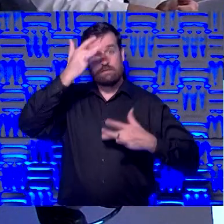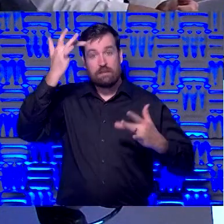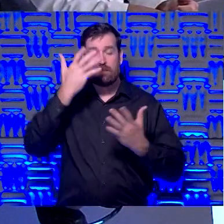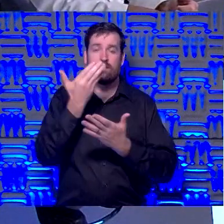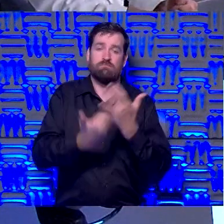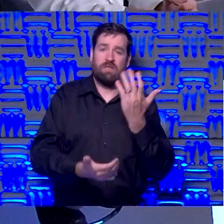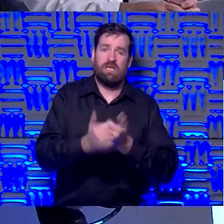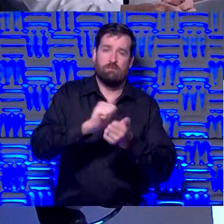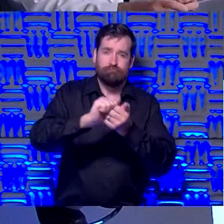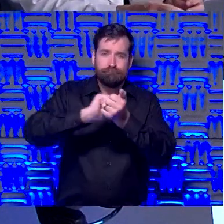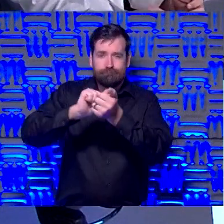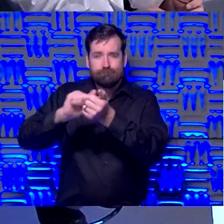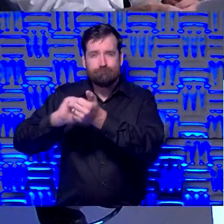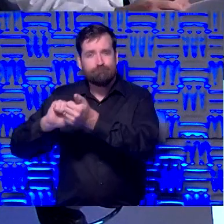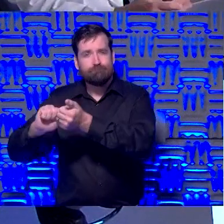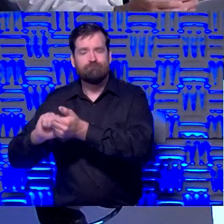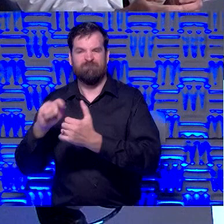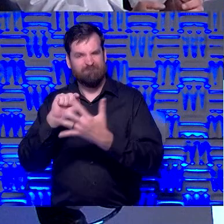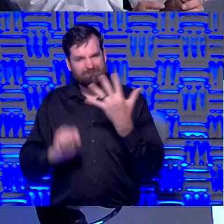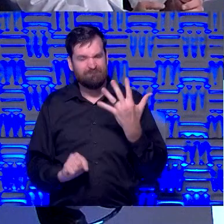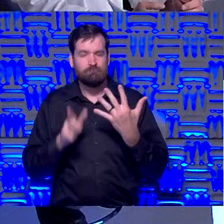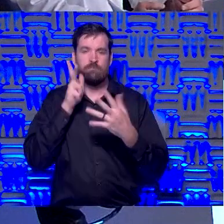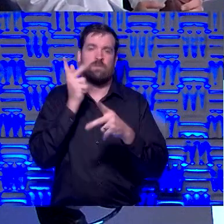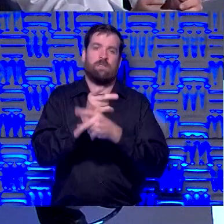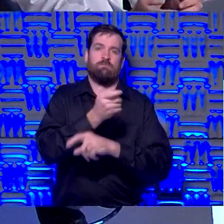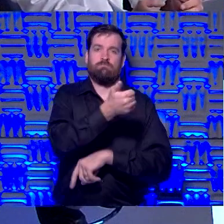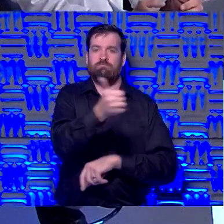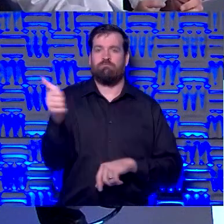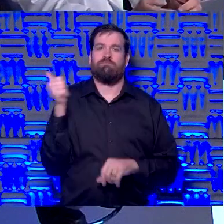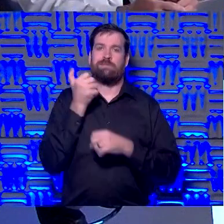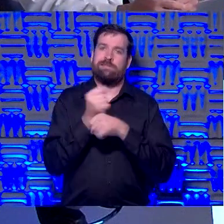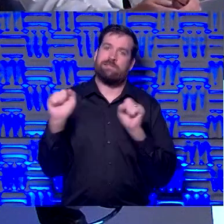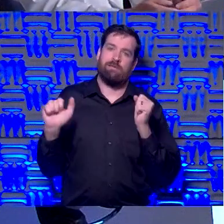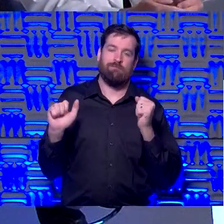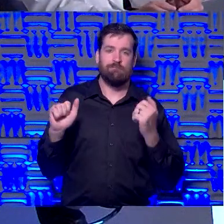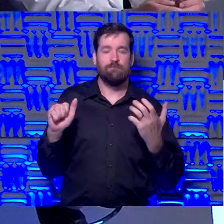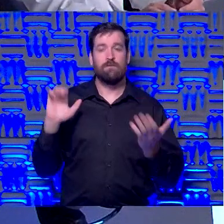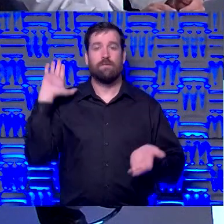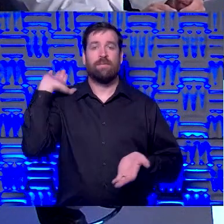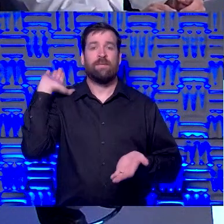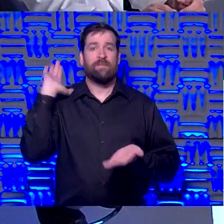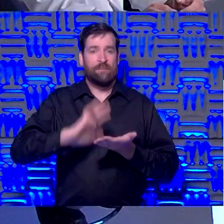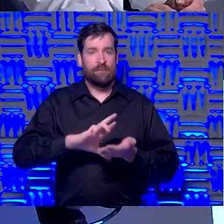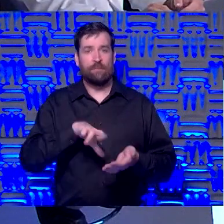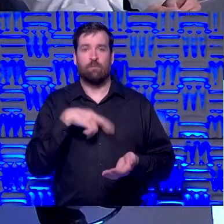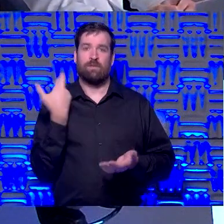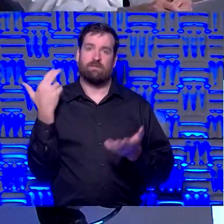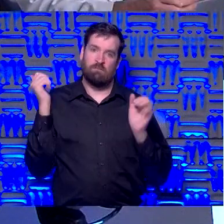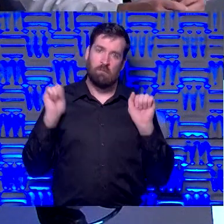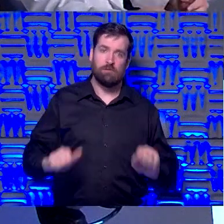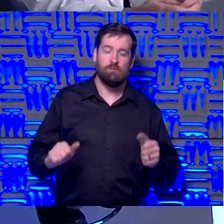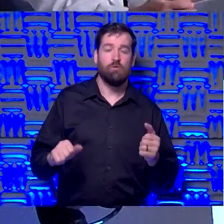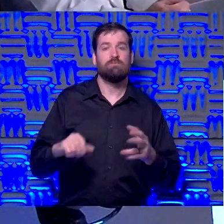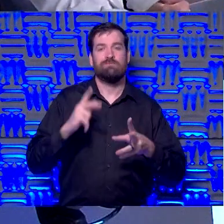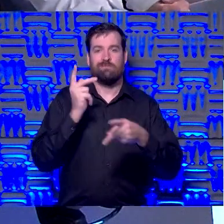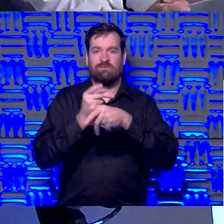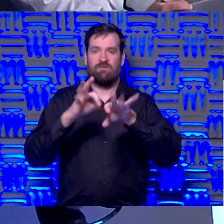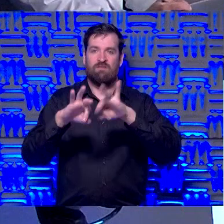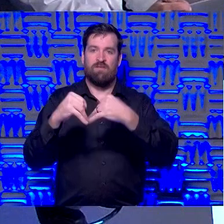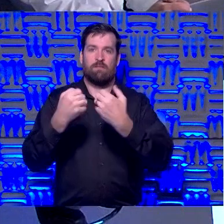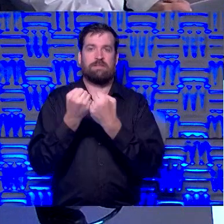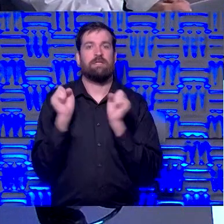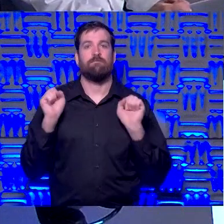hand hygiene. All of those things are going to keep you safe as much as possible, reduce the risk as much as possible, and keep your family